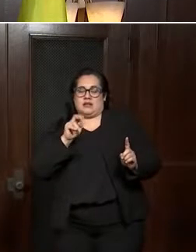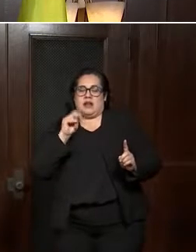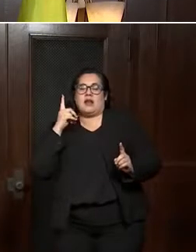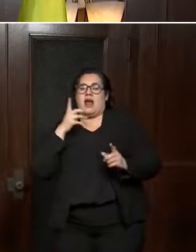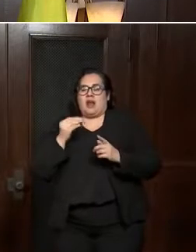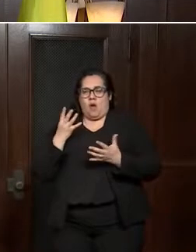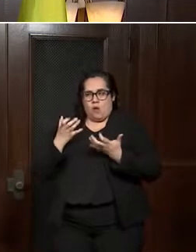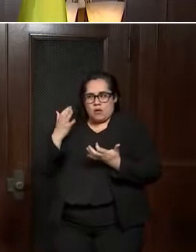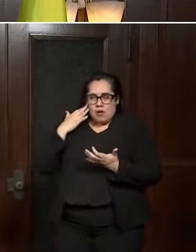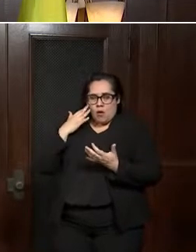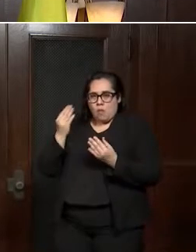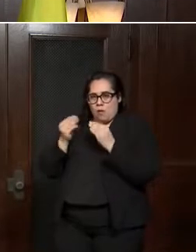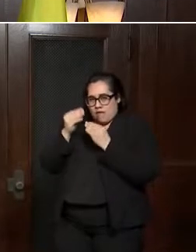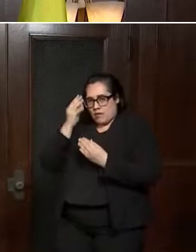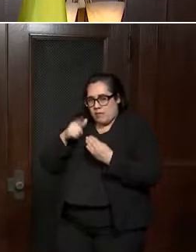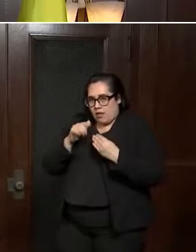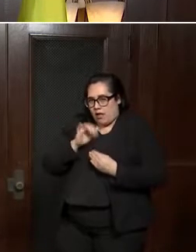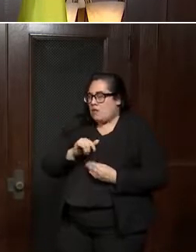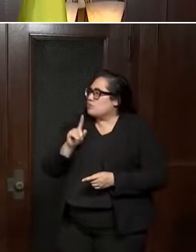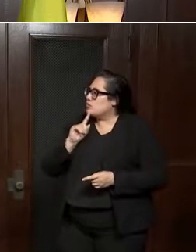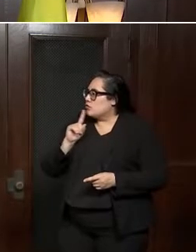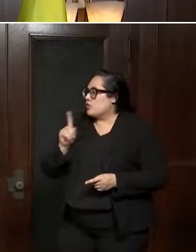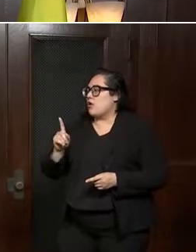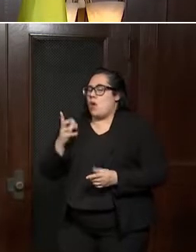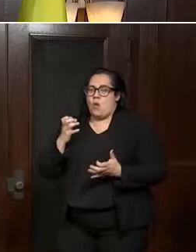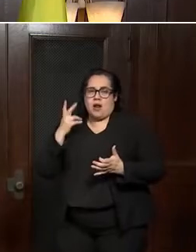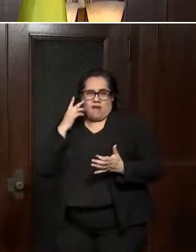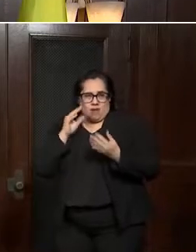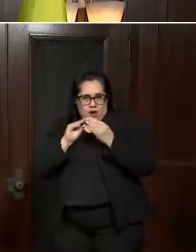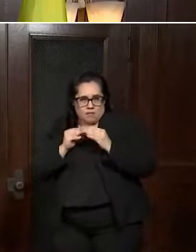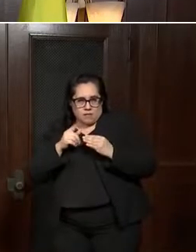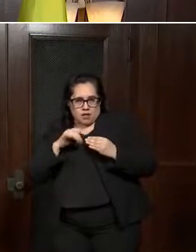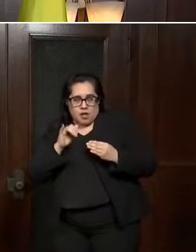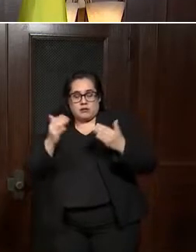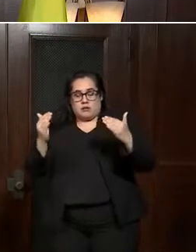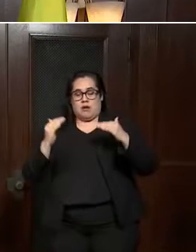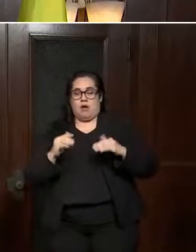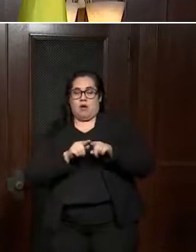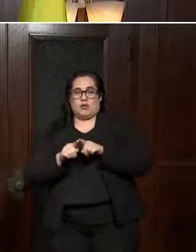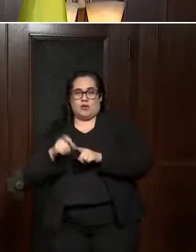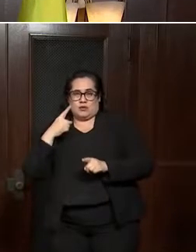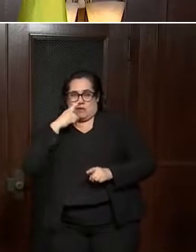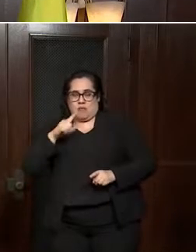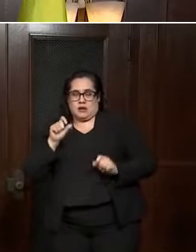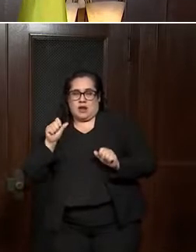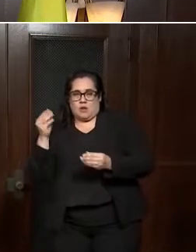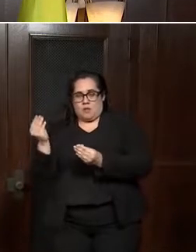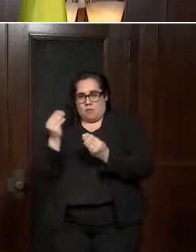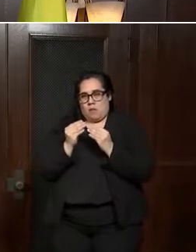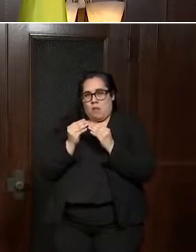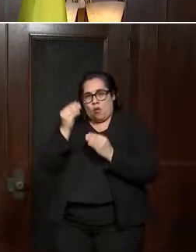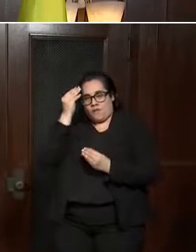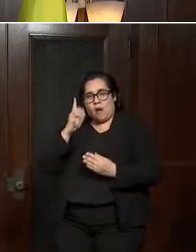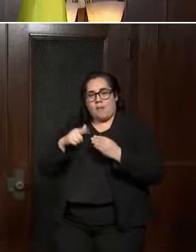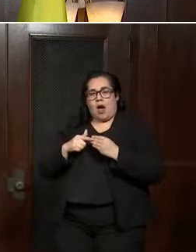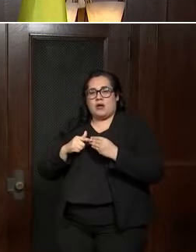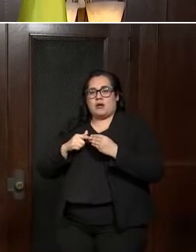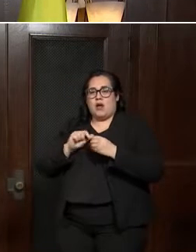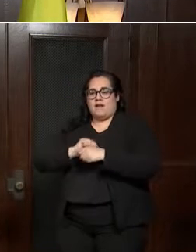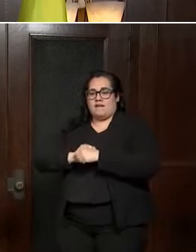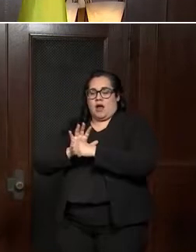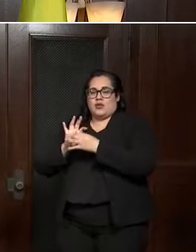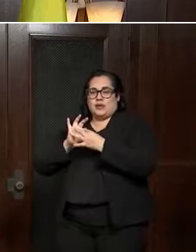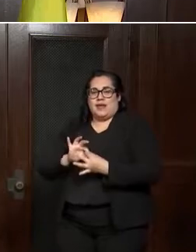get any information on that, so I'm wondering if you have any figures on it. Also, if you could provide more details about virus-related deaths of